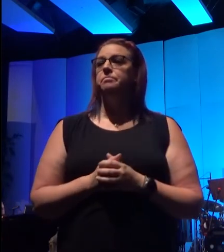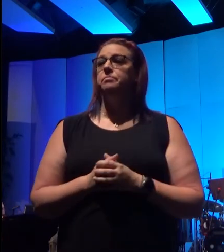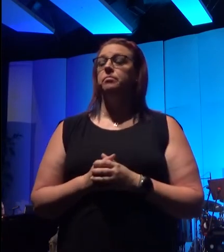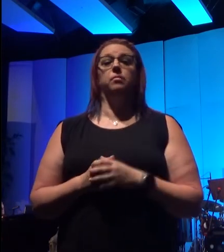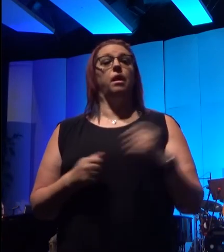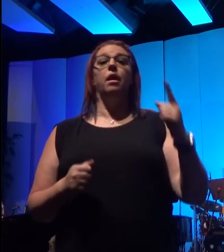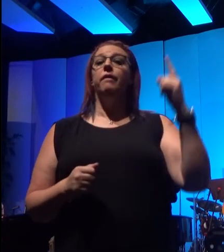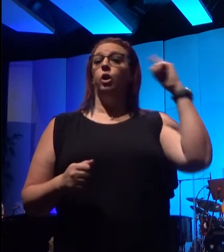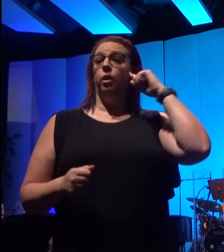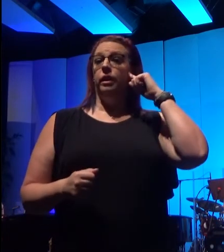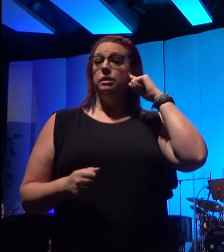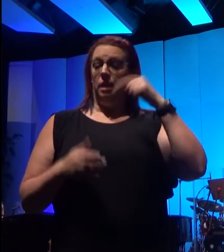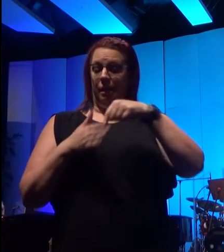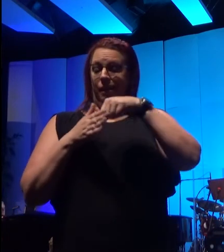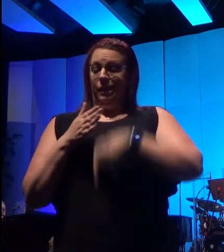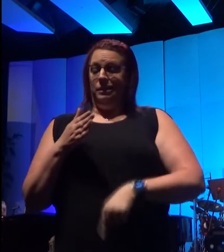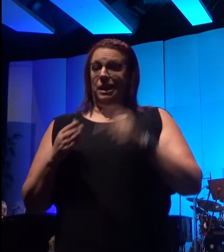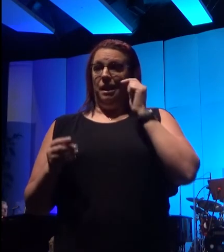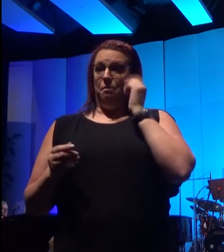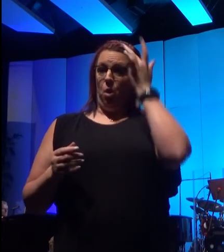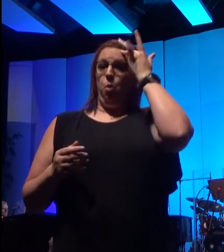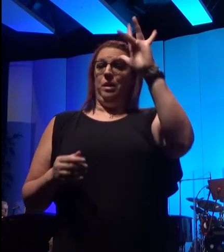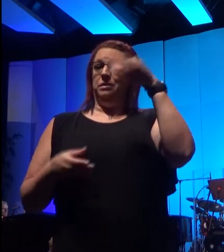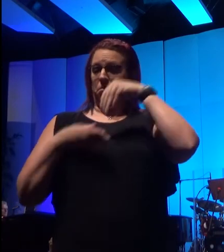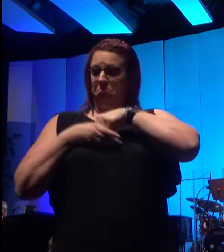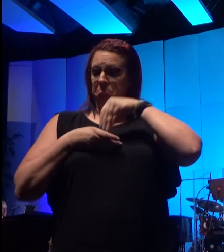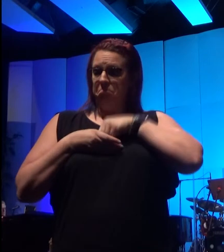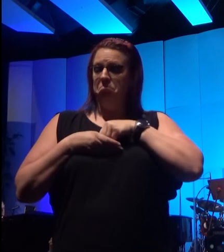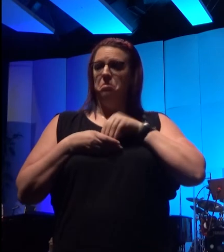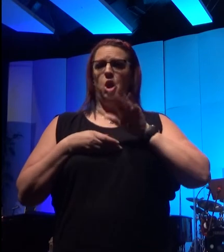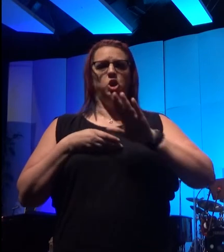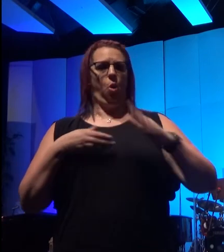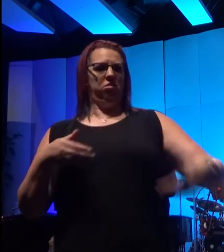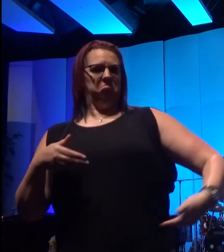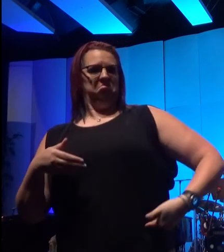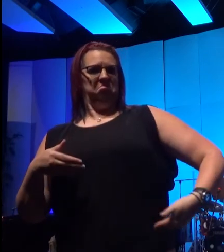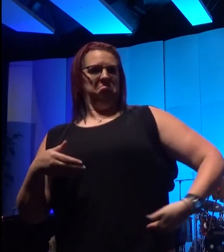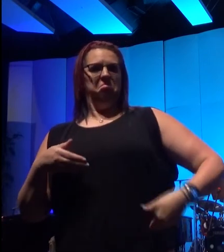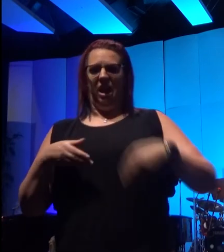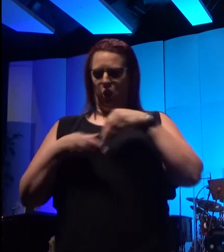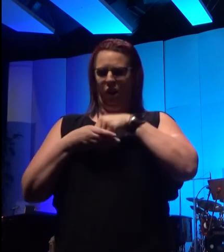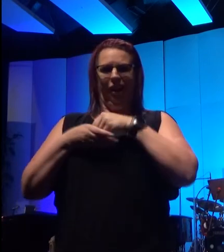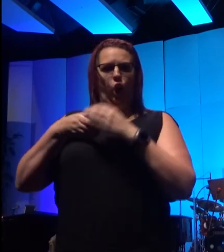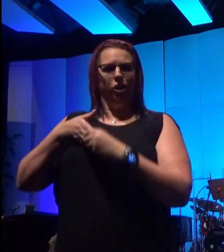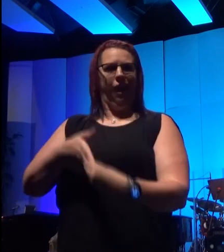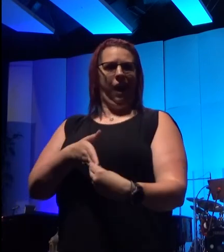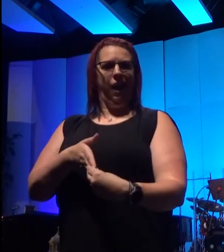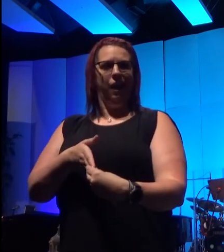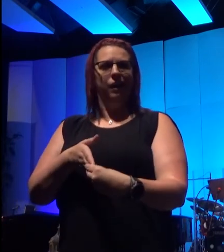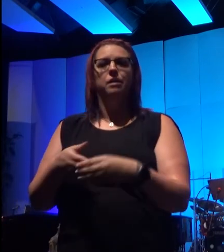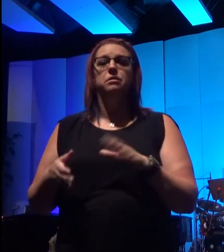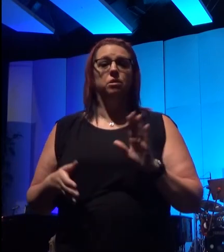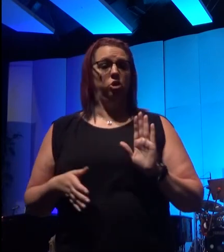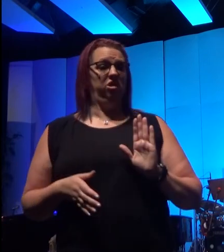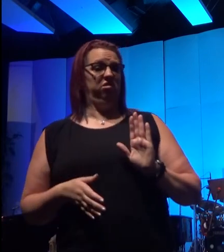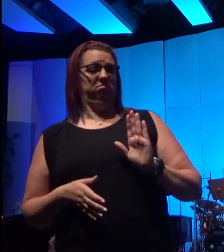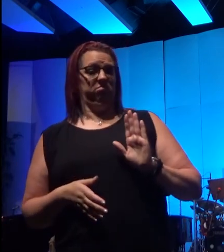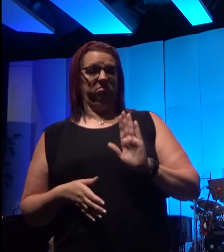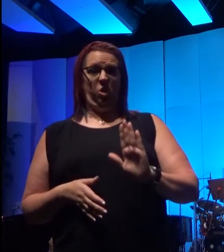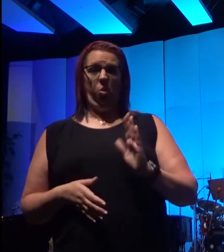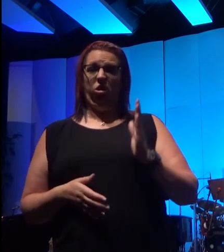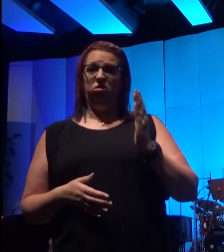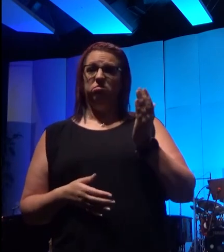listening to the deep wisdom within you, your intuition, your inner guidance, your unexplainable